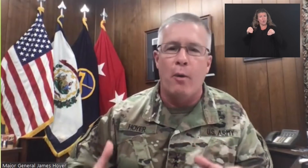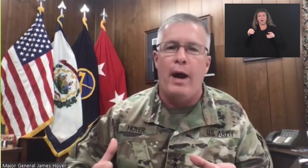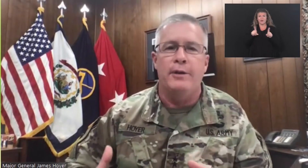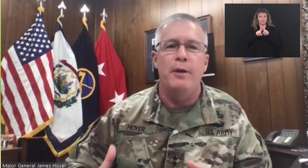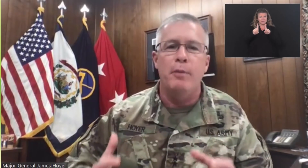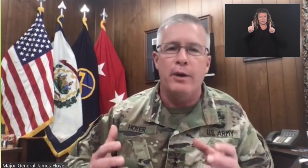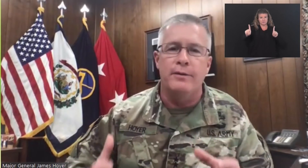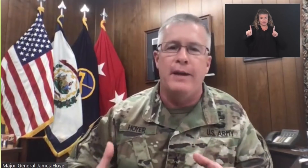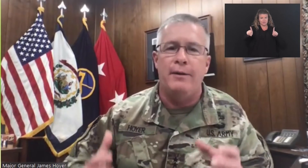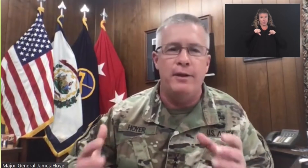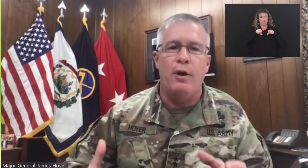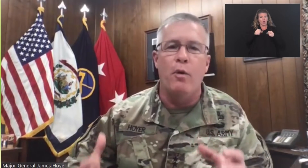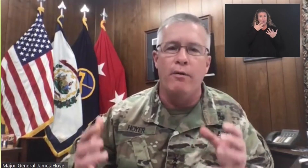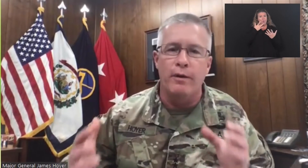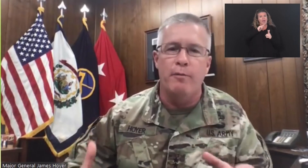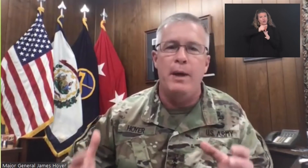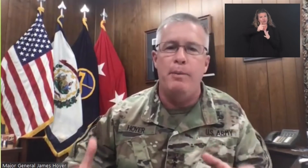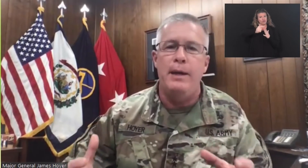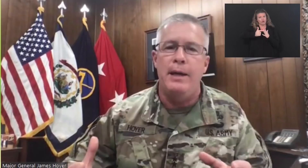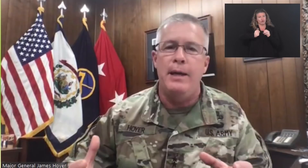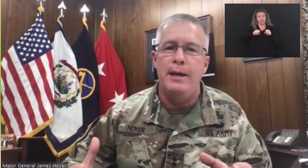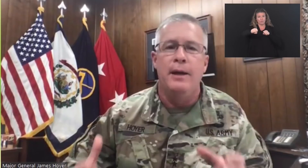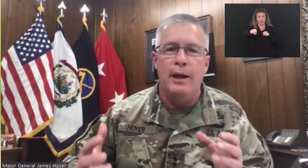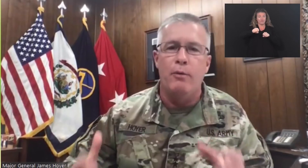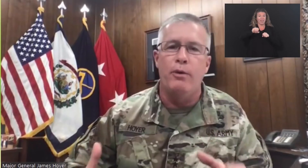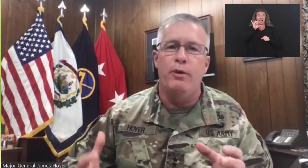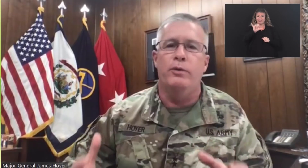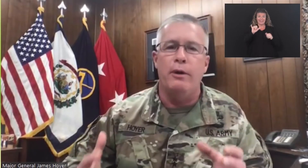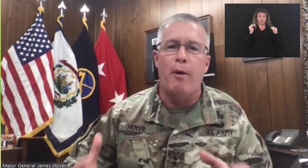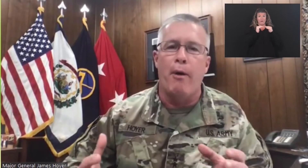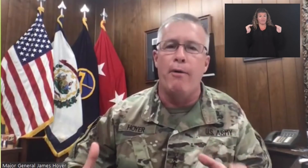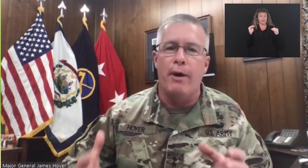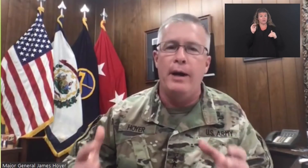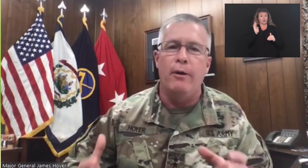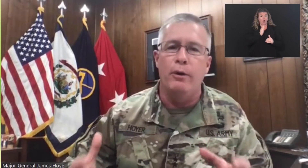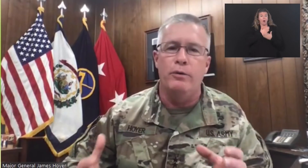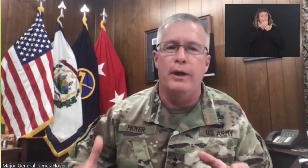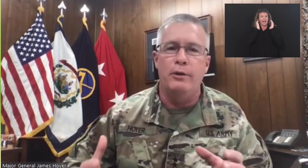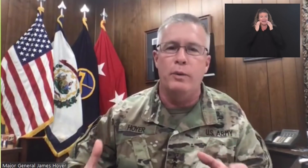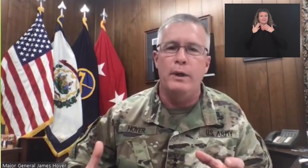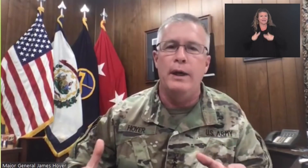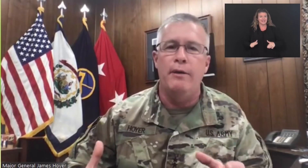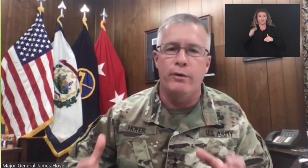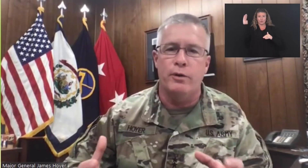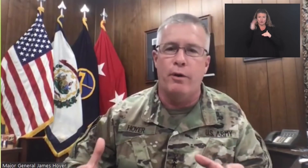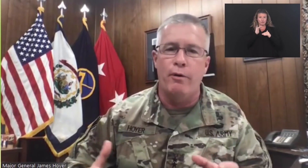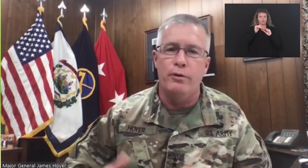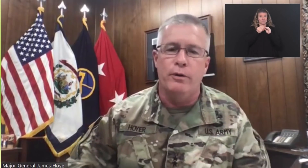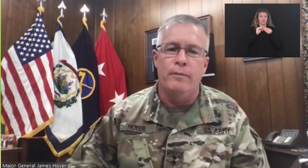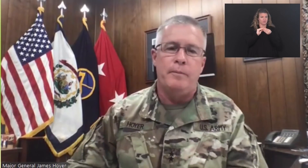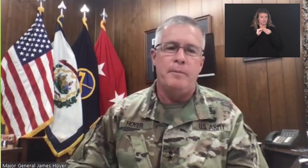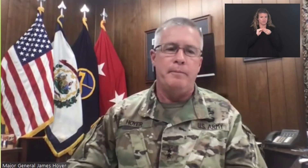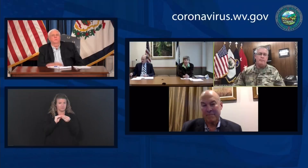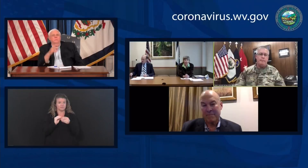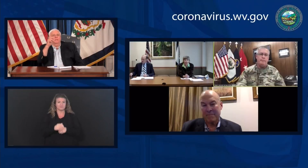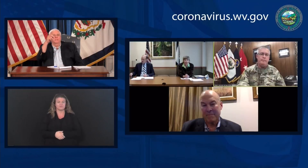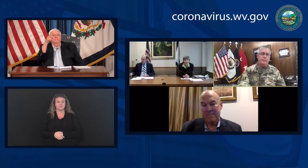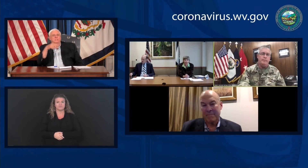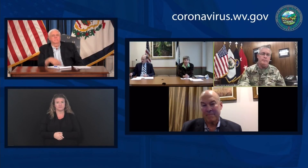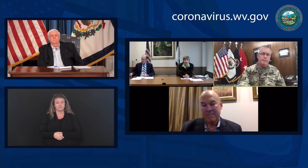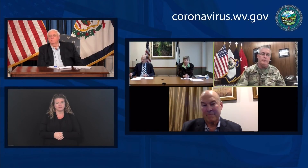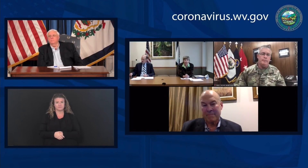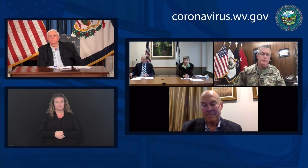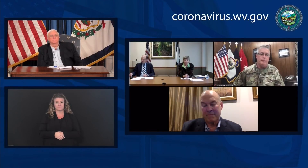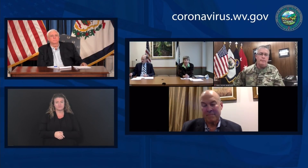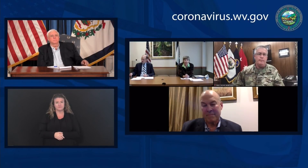that we're asking, because that's the equivalent of PPE and reducing our burn rate on those things we need for the surge.